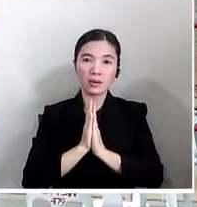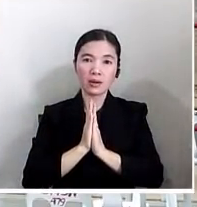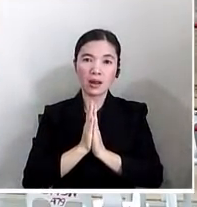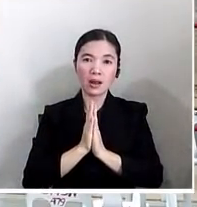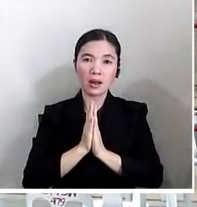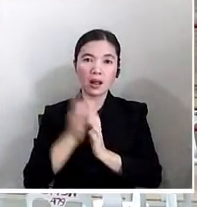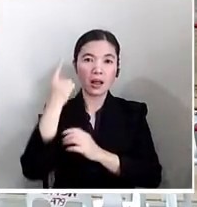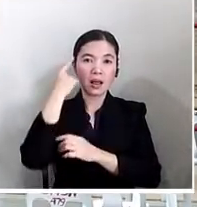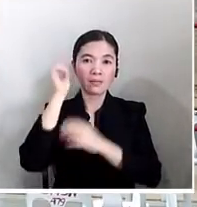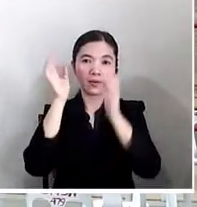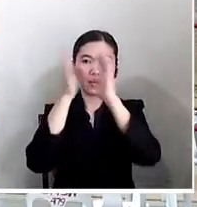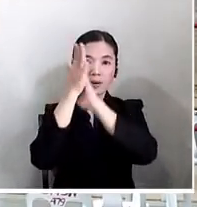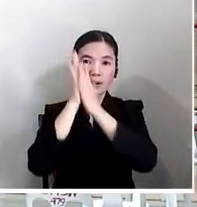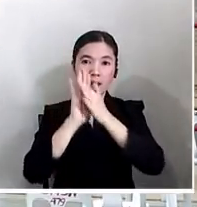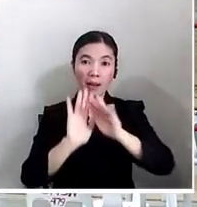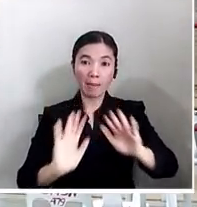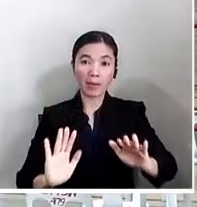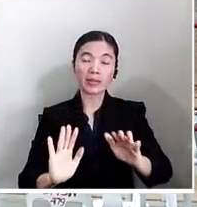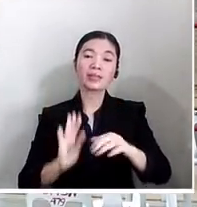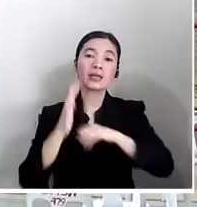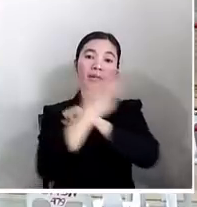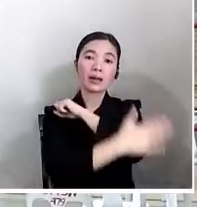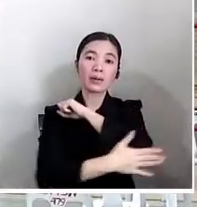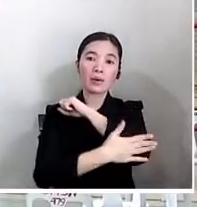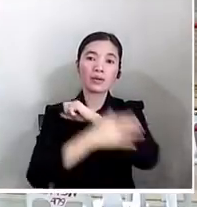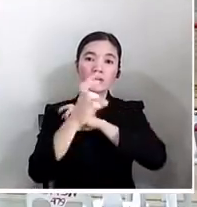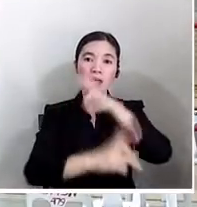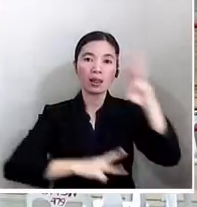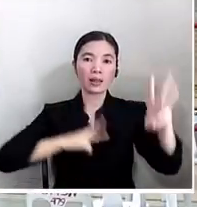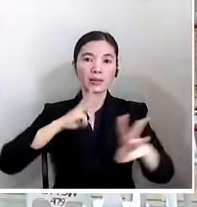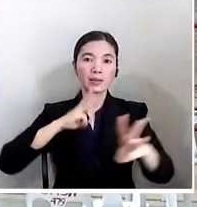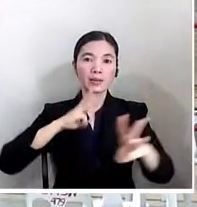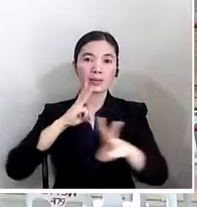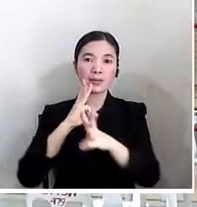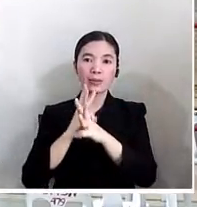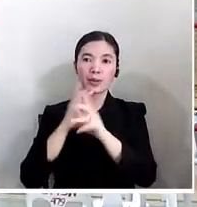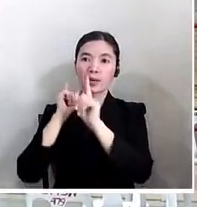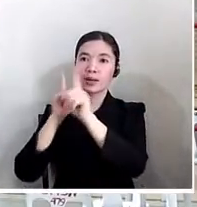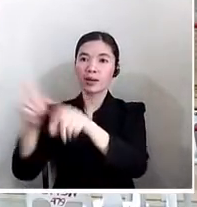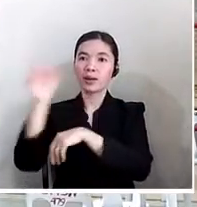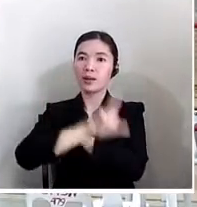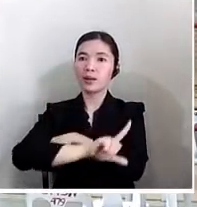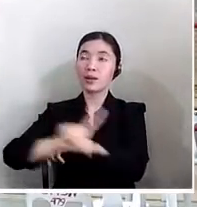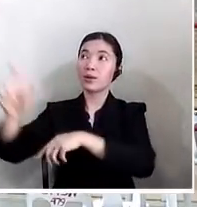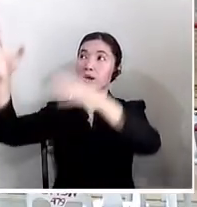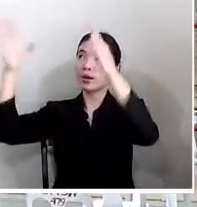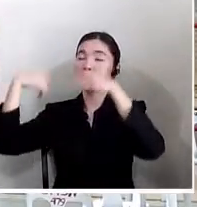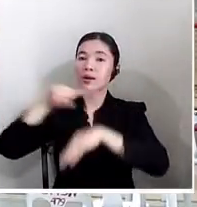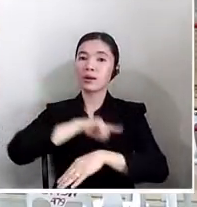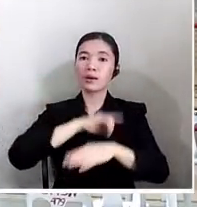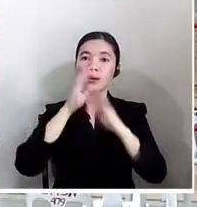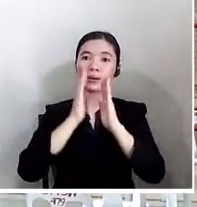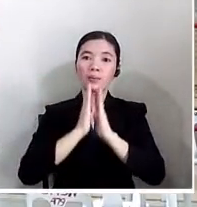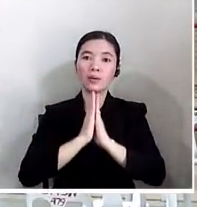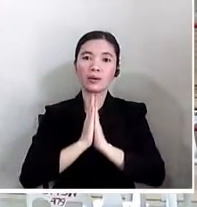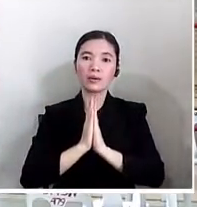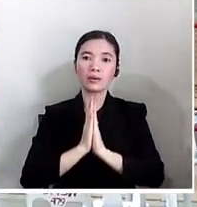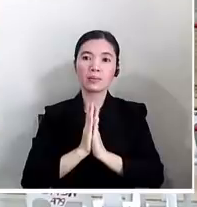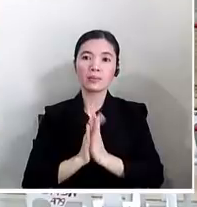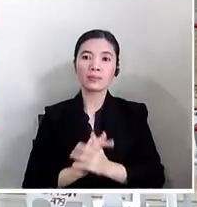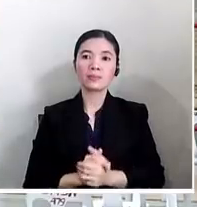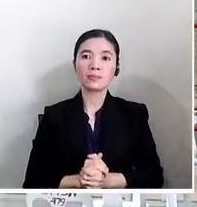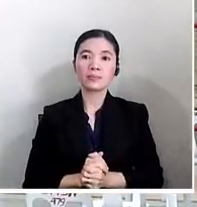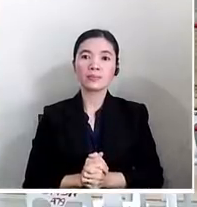our country and in the whole world, let us pray to the Lord. Lord, hear our prayer. For